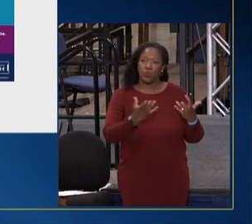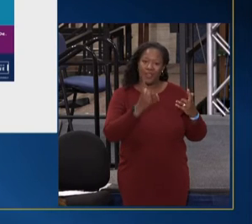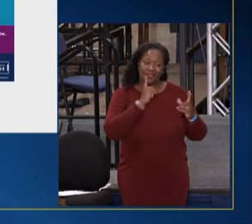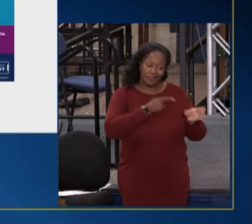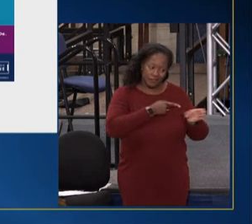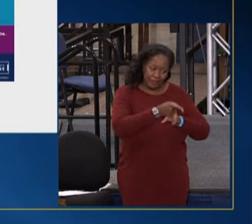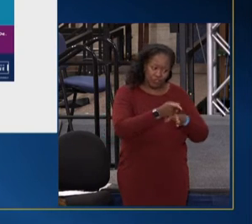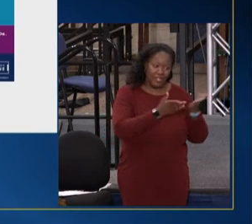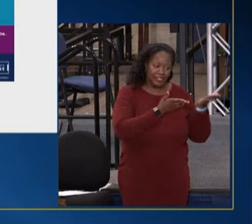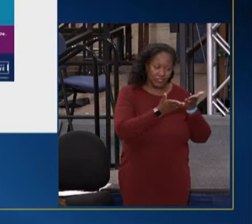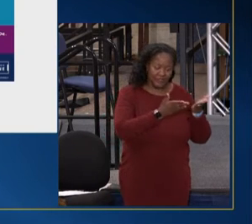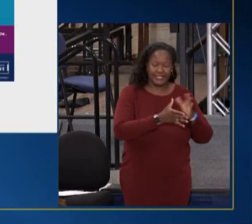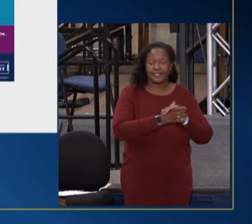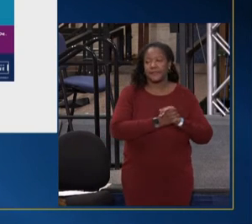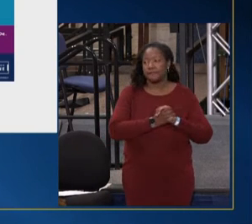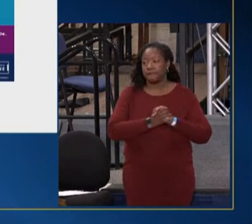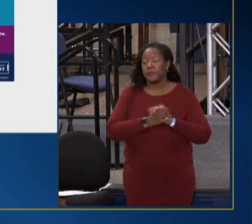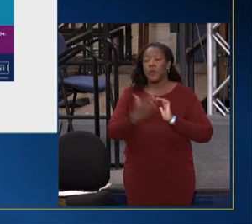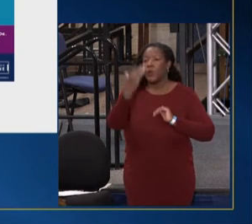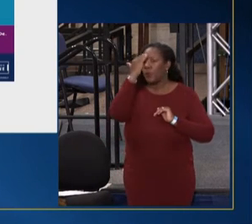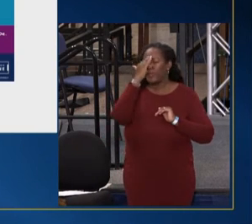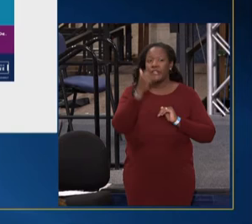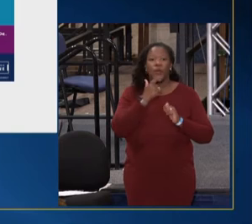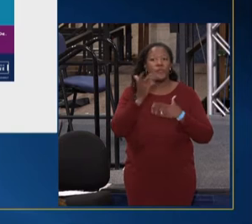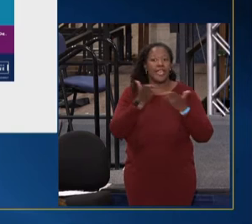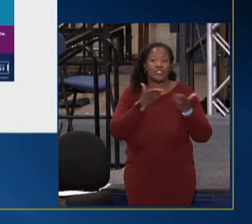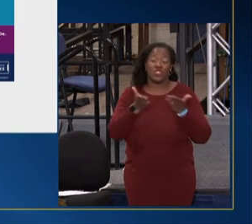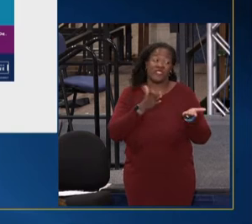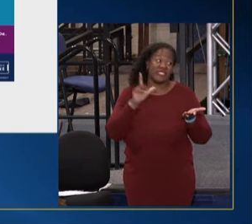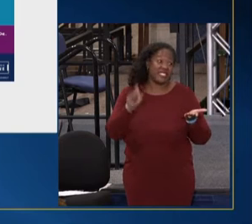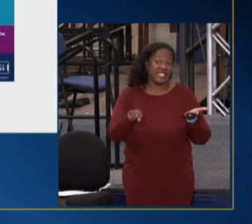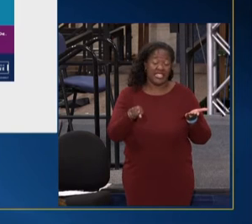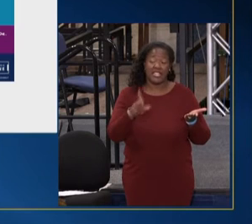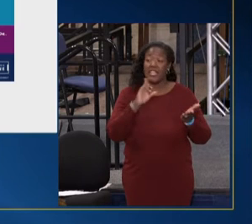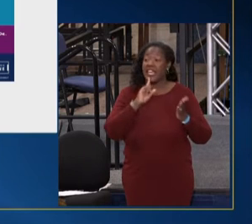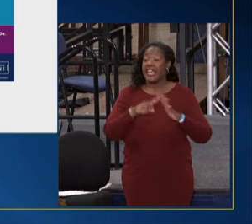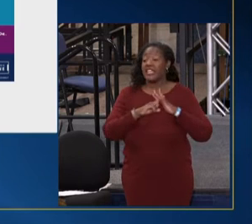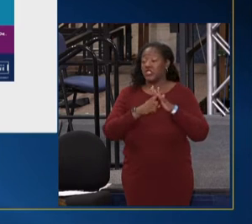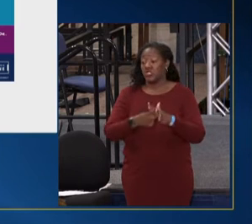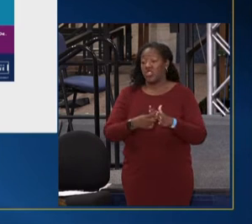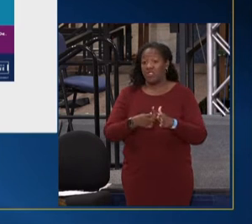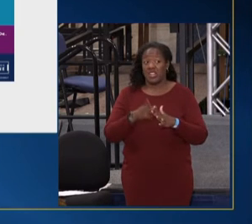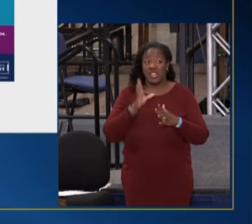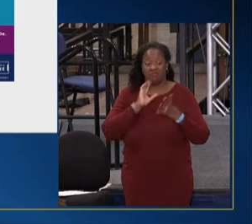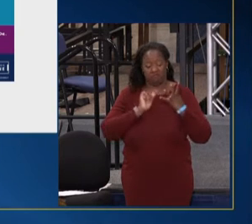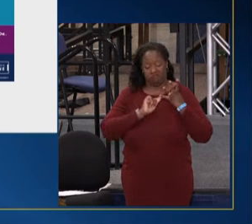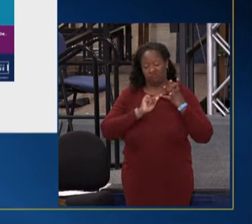services. We know that this service is tremendously needed. It started, as I said, in the end of